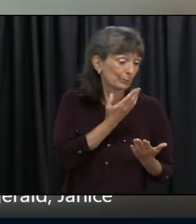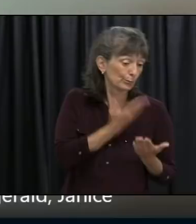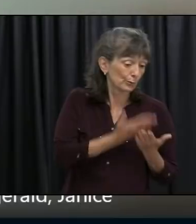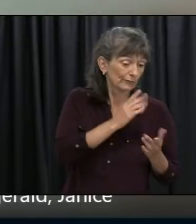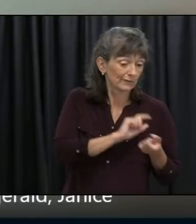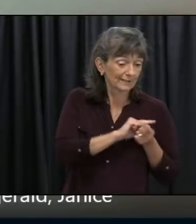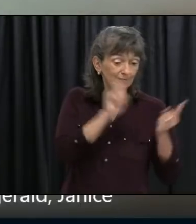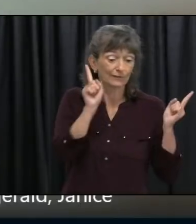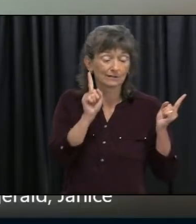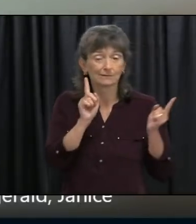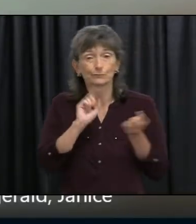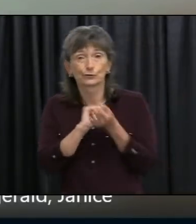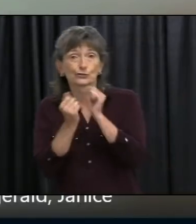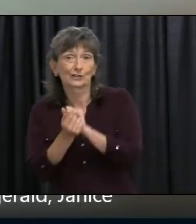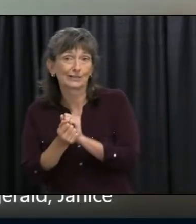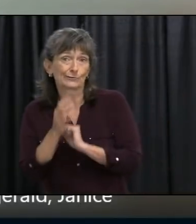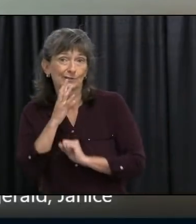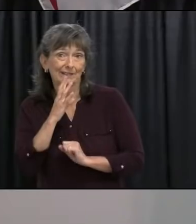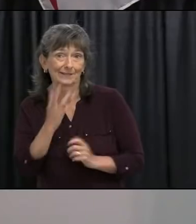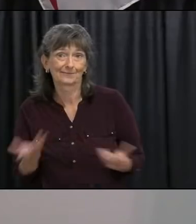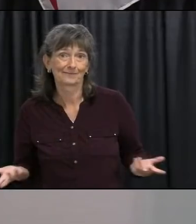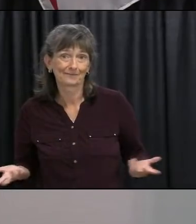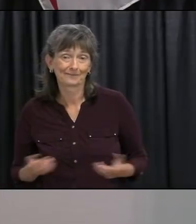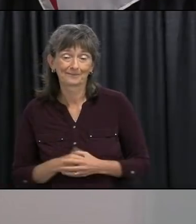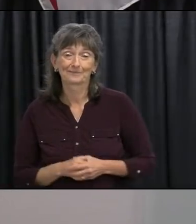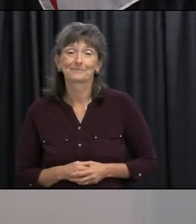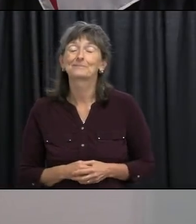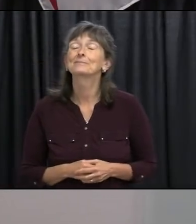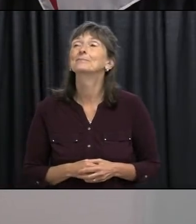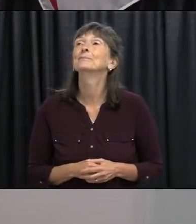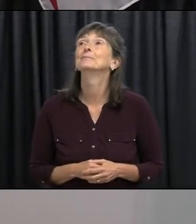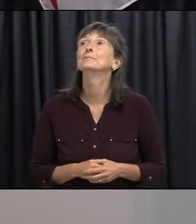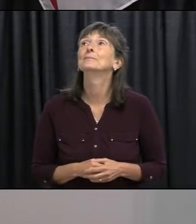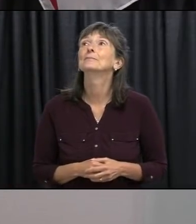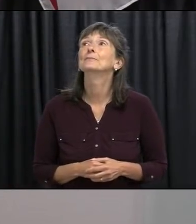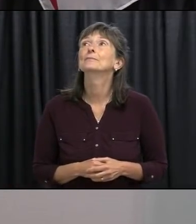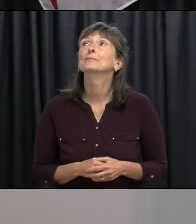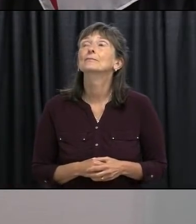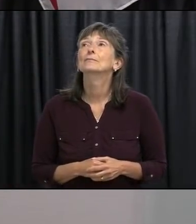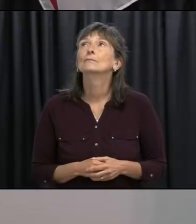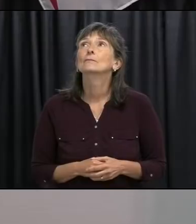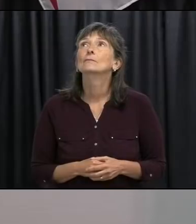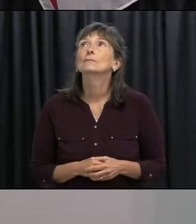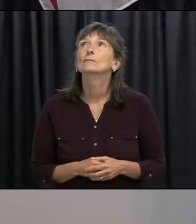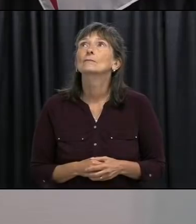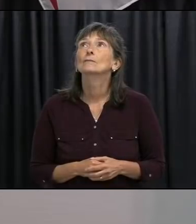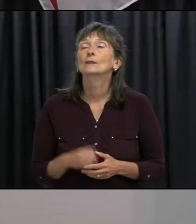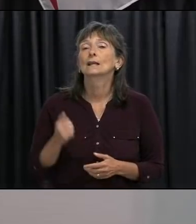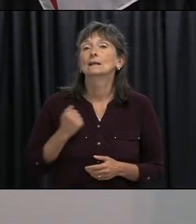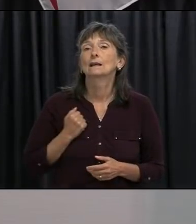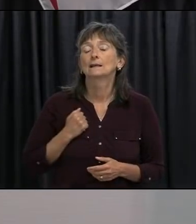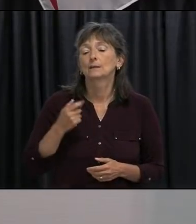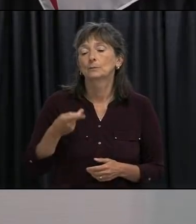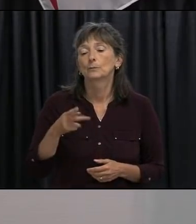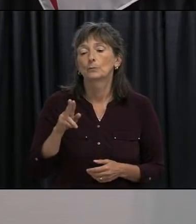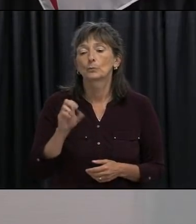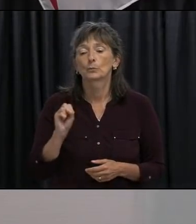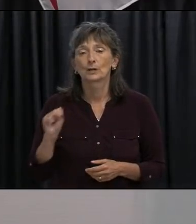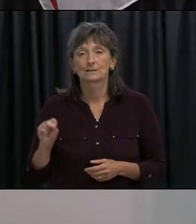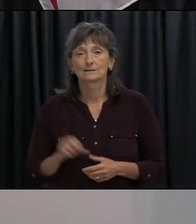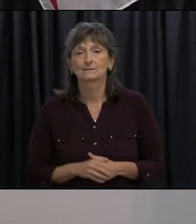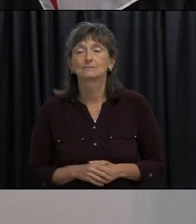too. Okay, thank you. Our next questions are from Holly Mackenzie-Suter of the Canadian Press. Please go